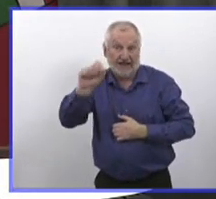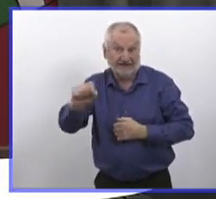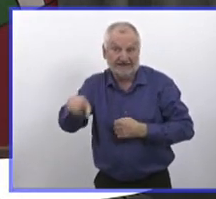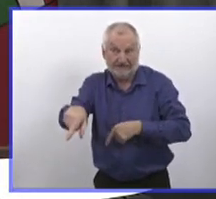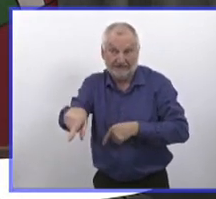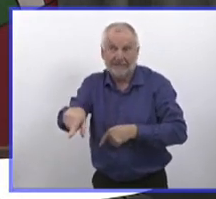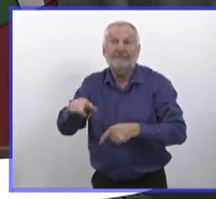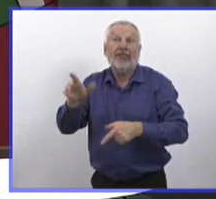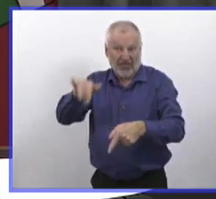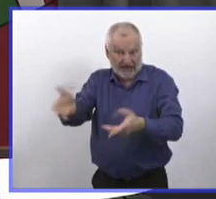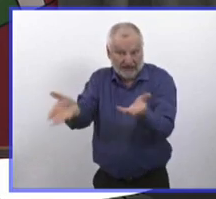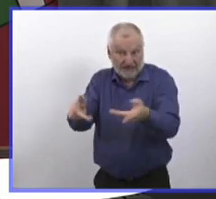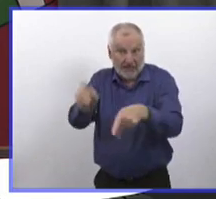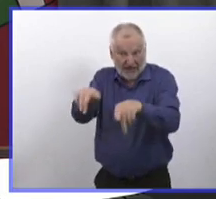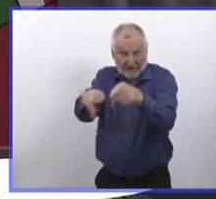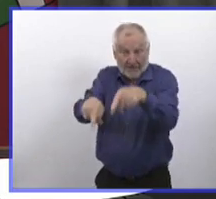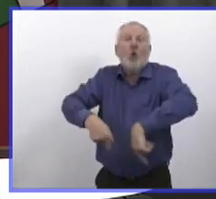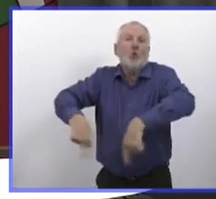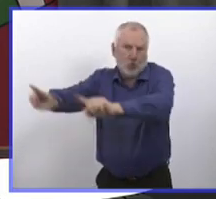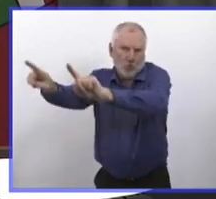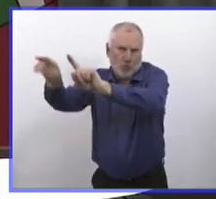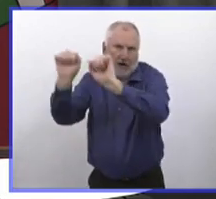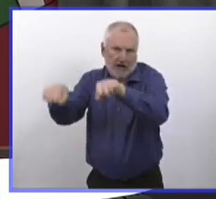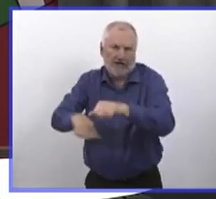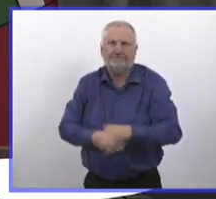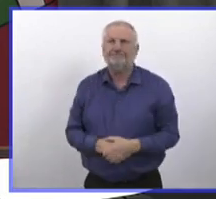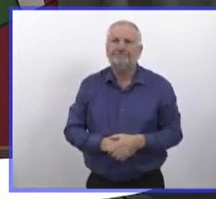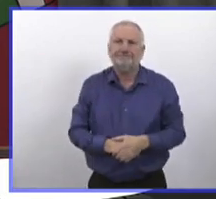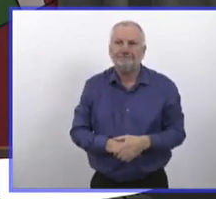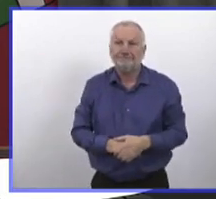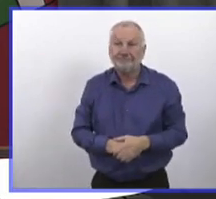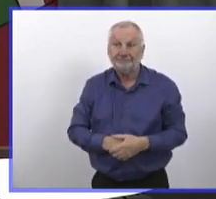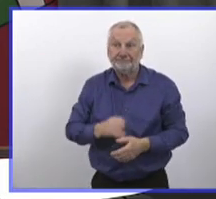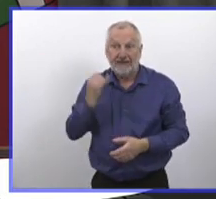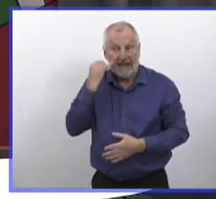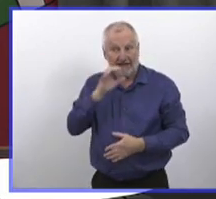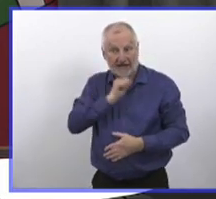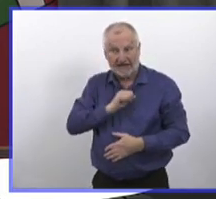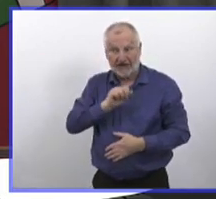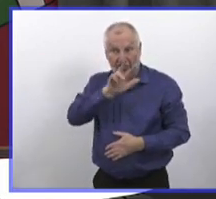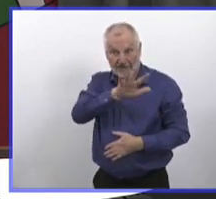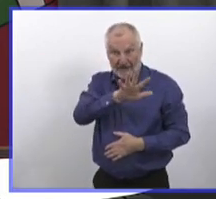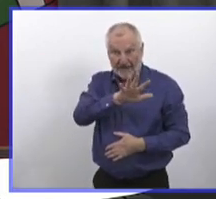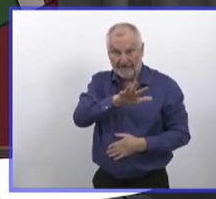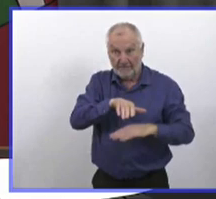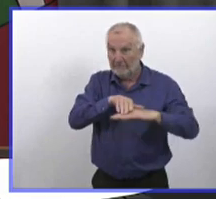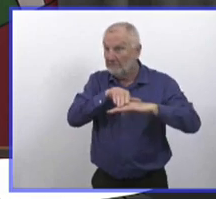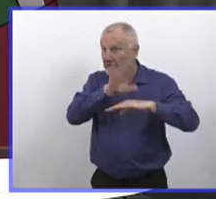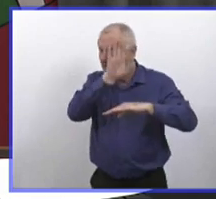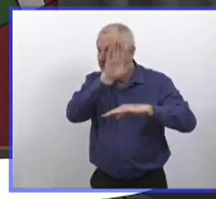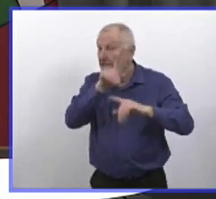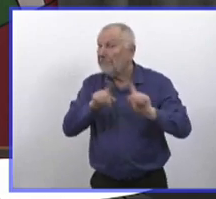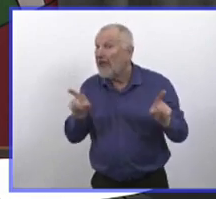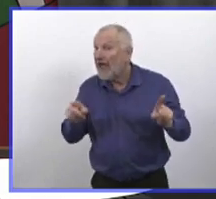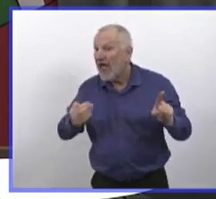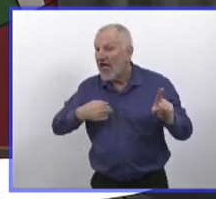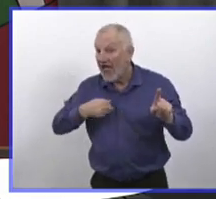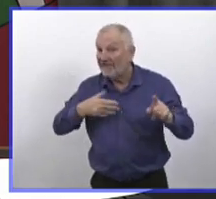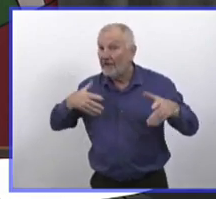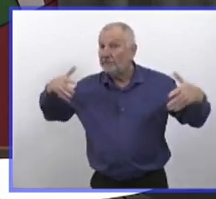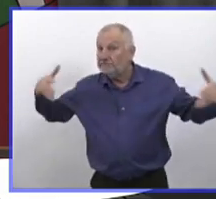another risk factor, such as being over the age of 35, having a BMI or body mass index over